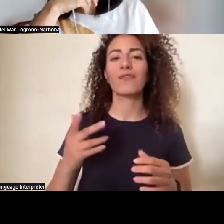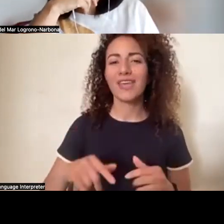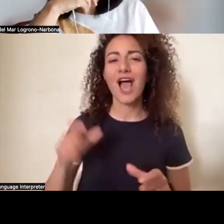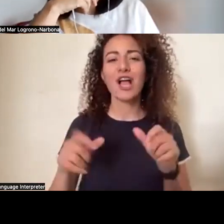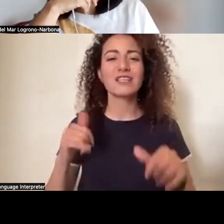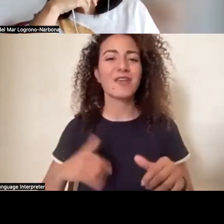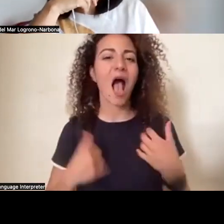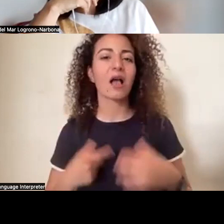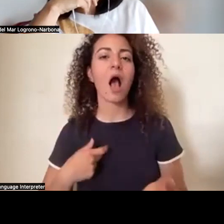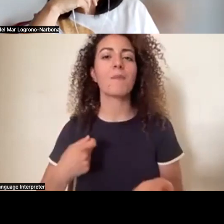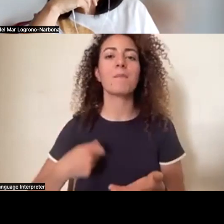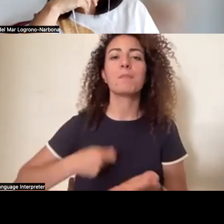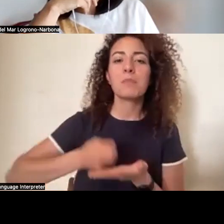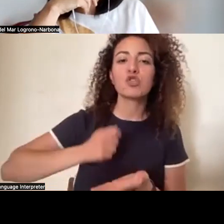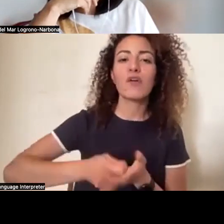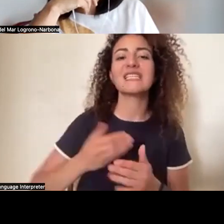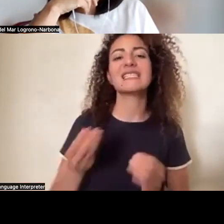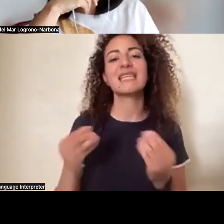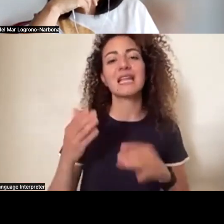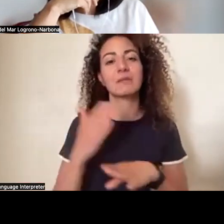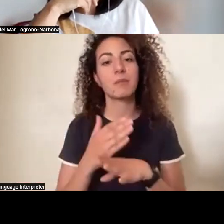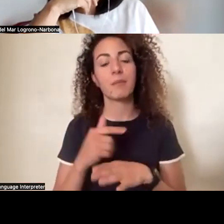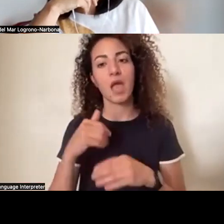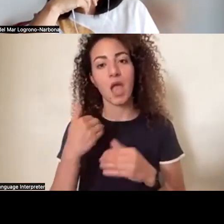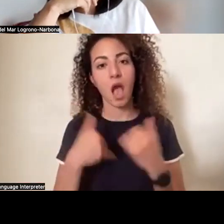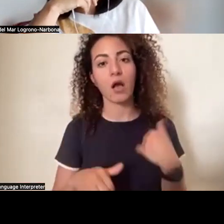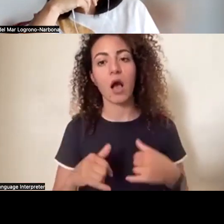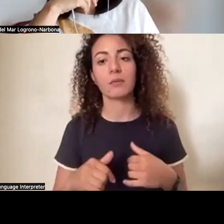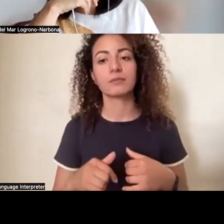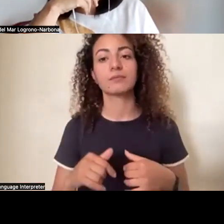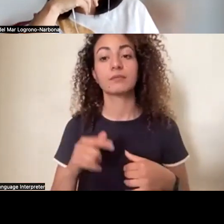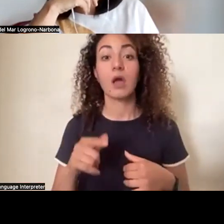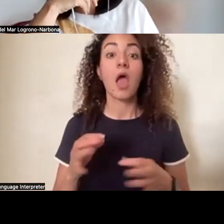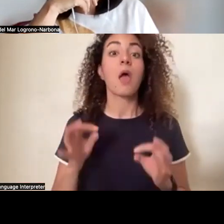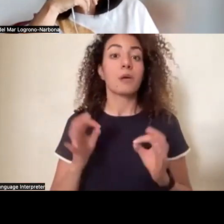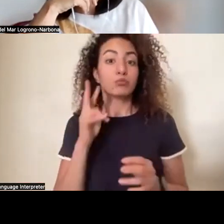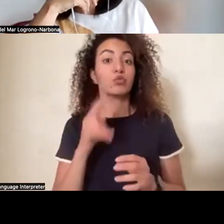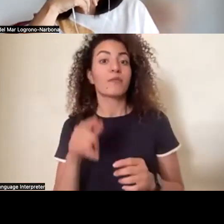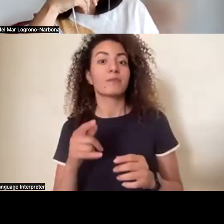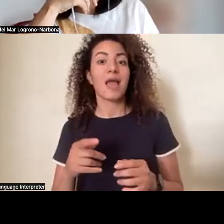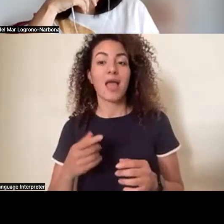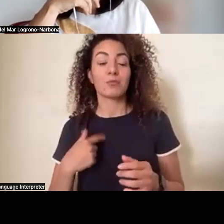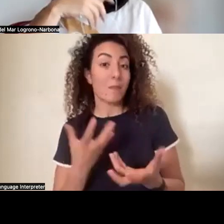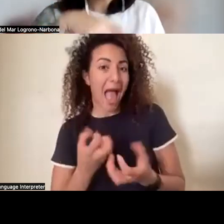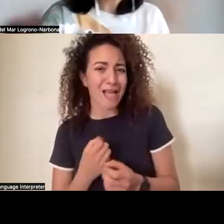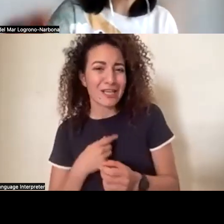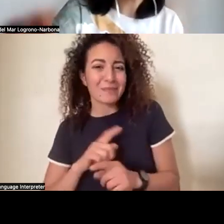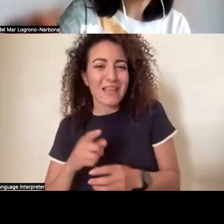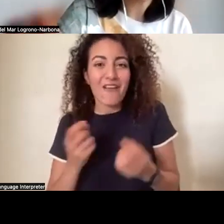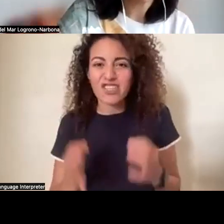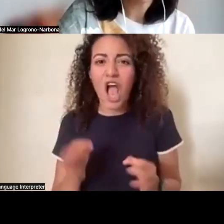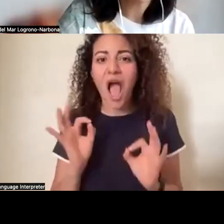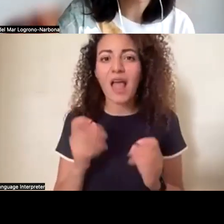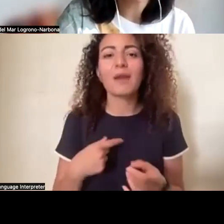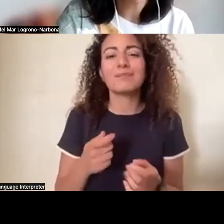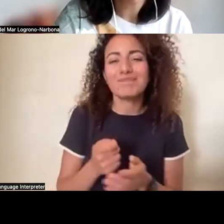with disabilities incur. And it does indeed allow them to fulfill their immediate needs, but will it be enough or sufficient?